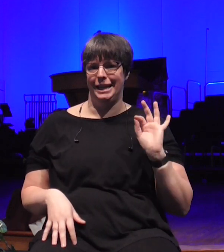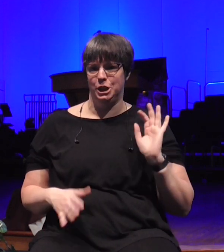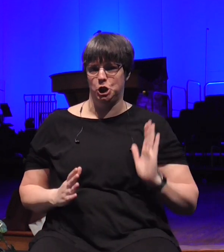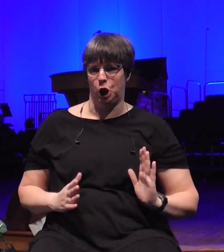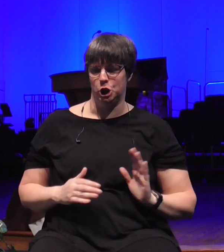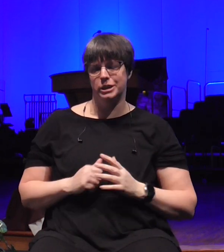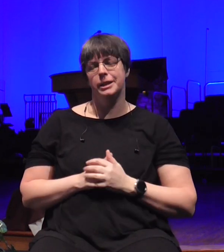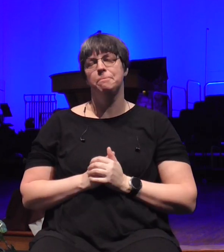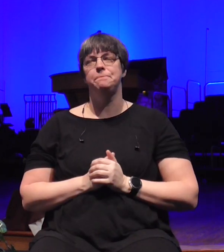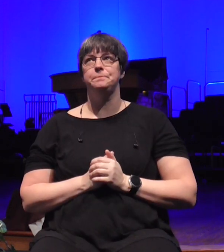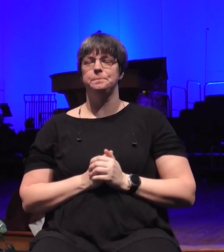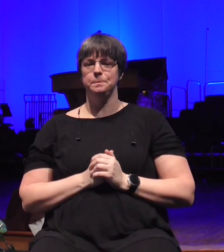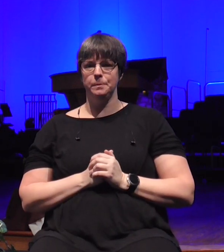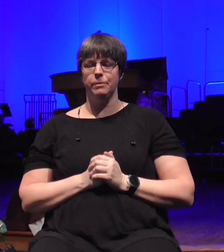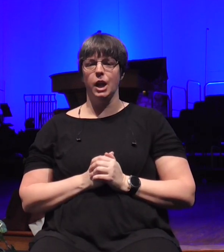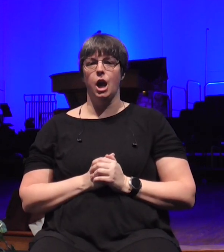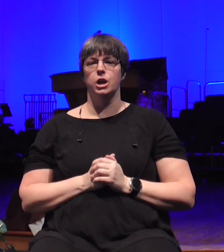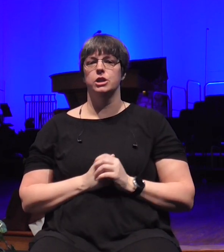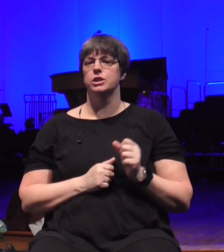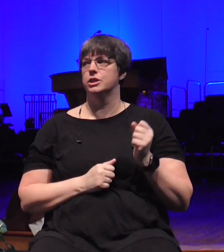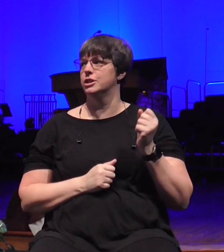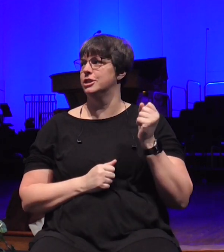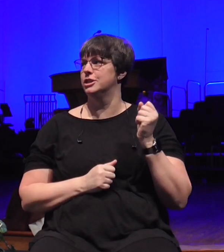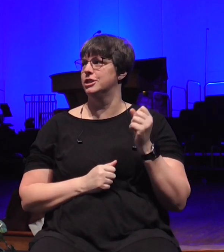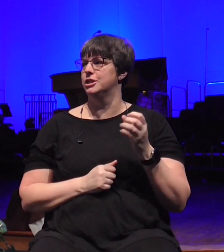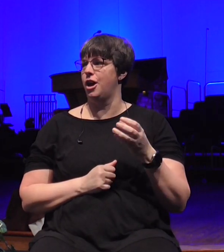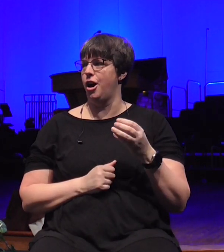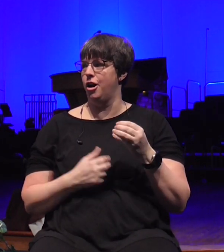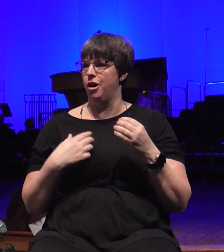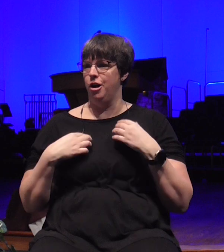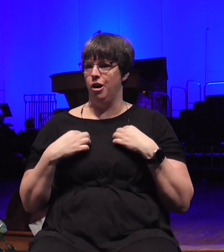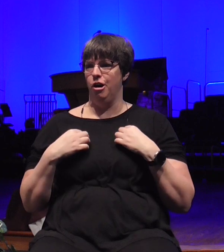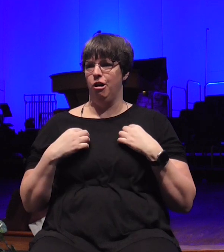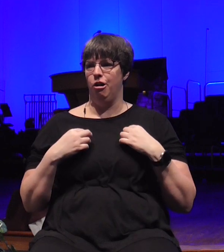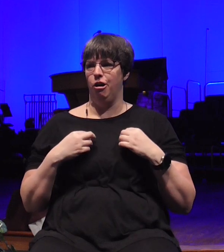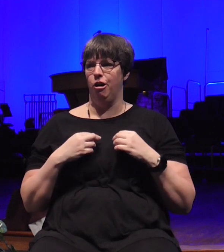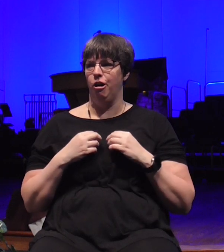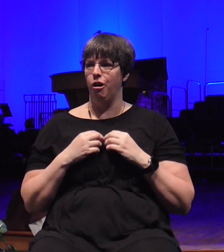I buddied up to her boys.